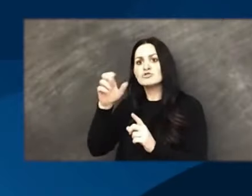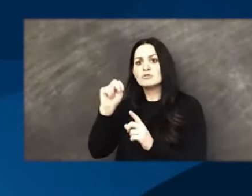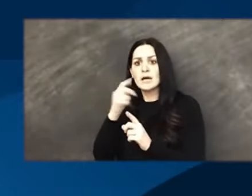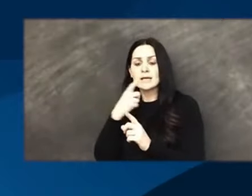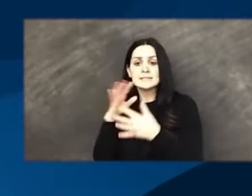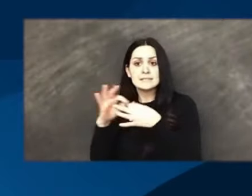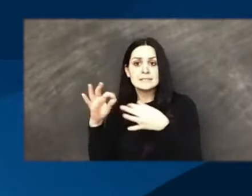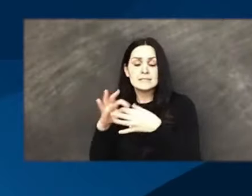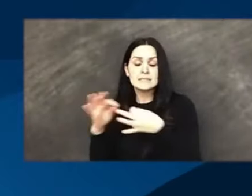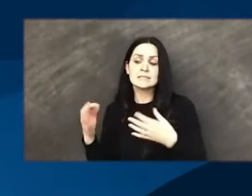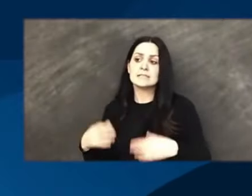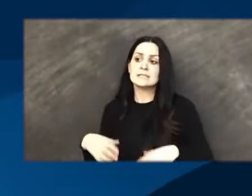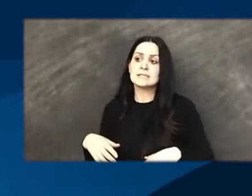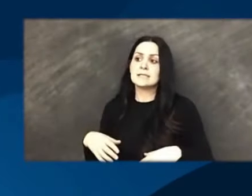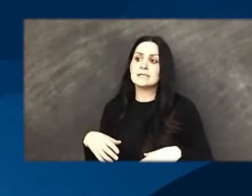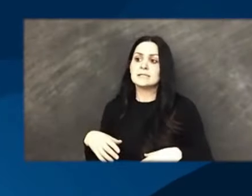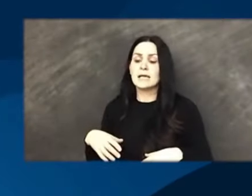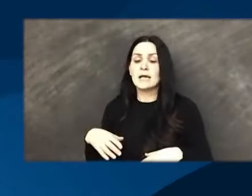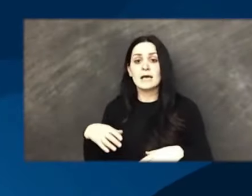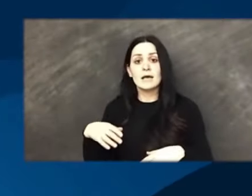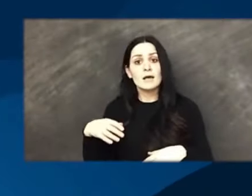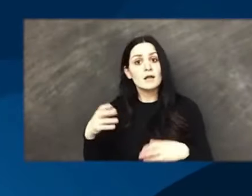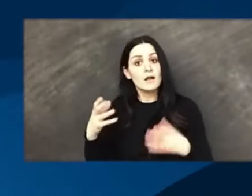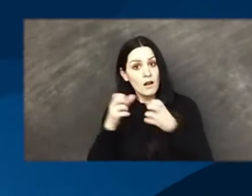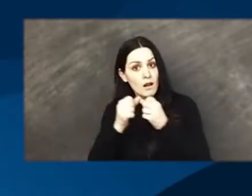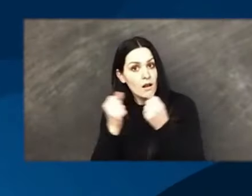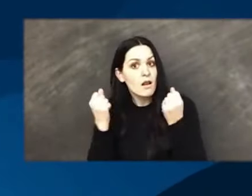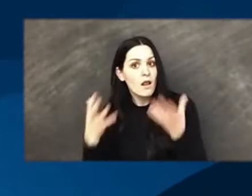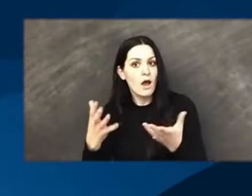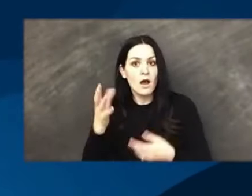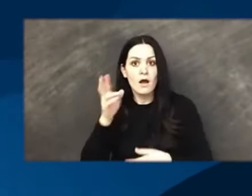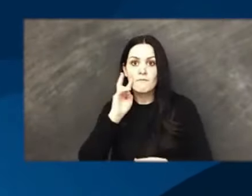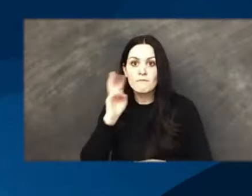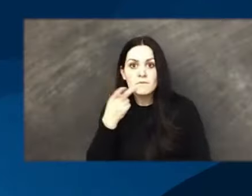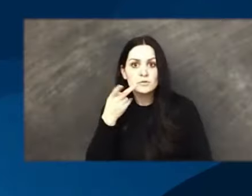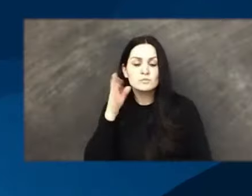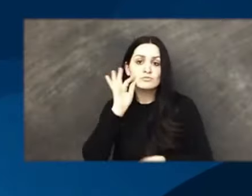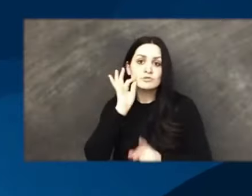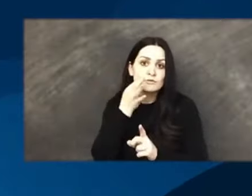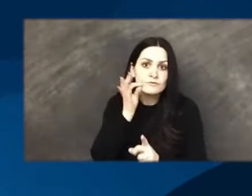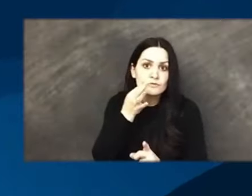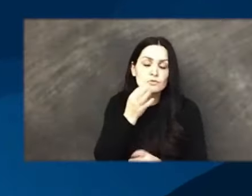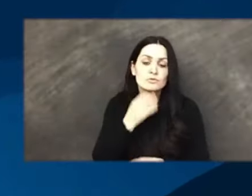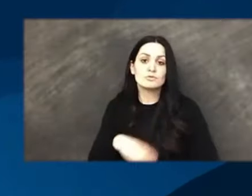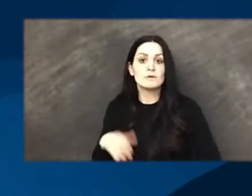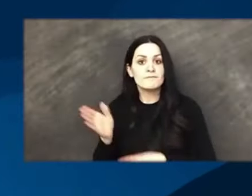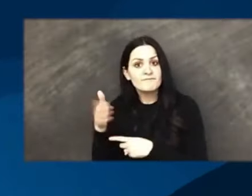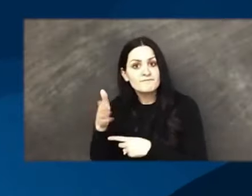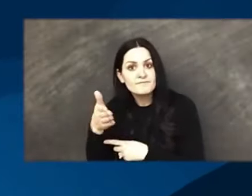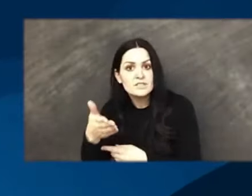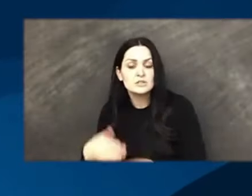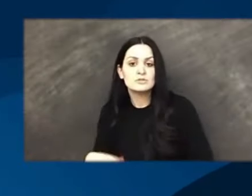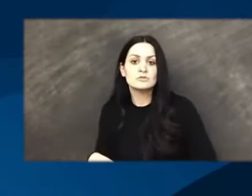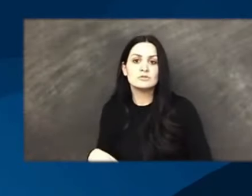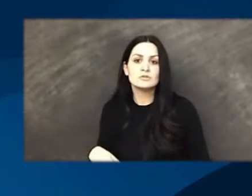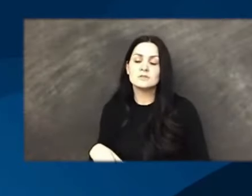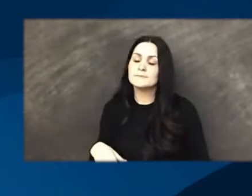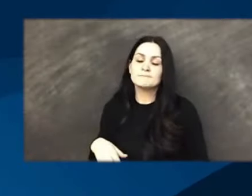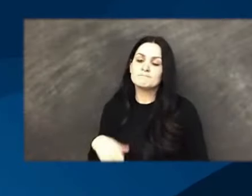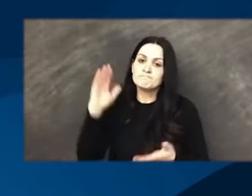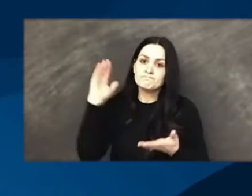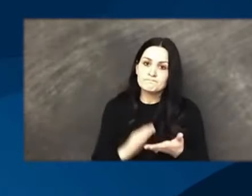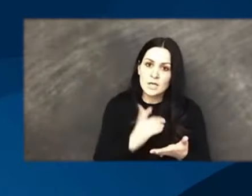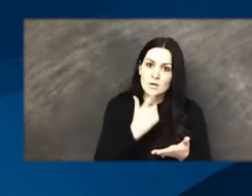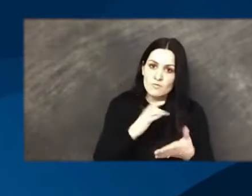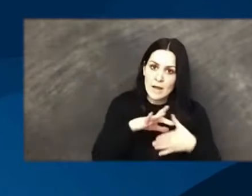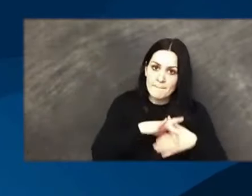more high in vegetables and fruits, fish, not so much red meats,